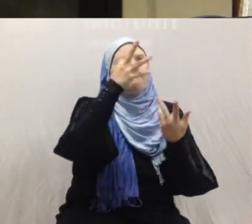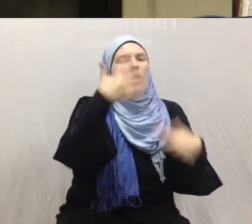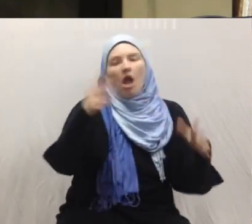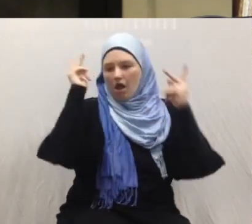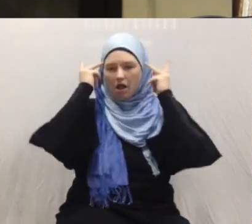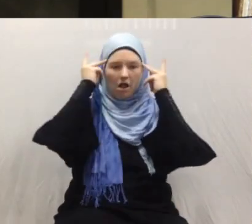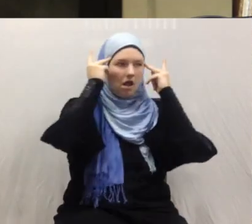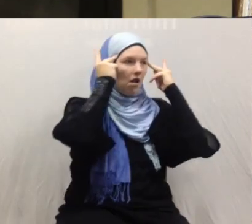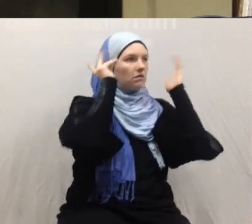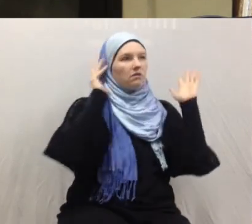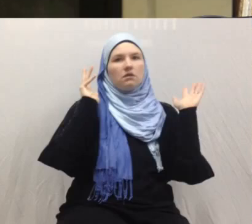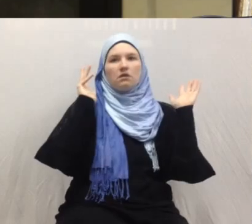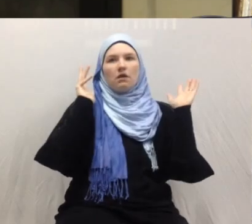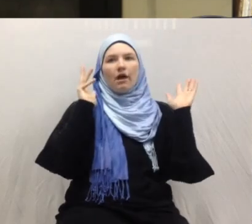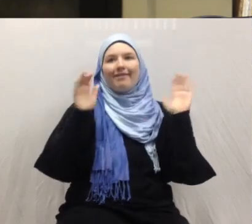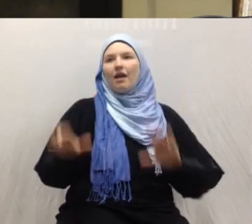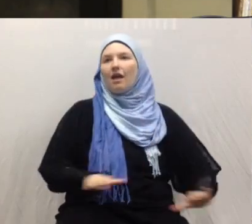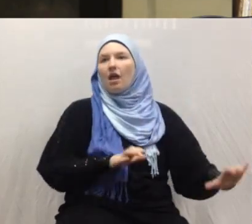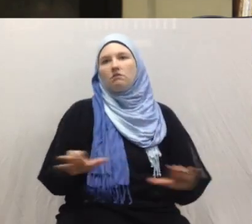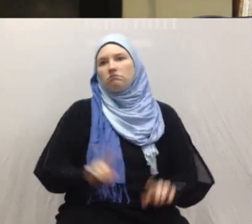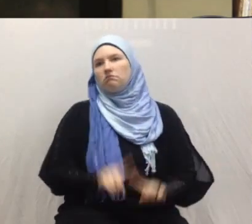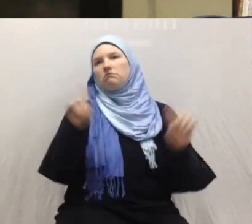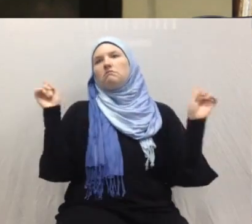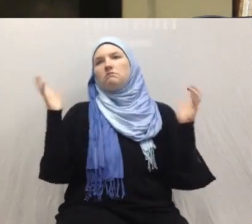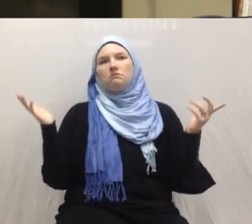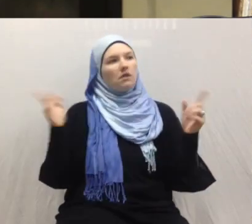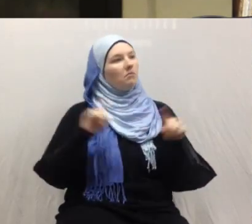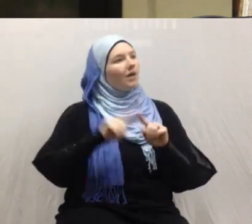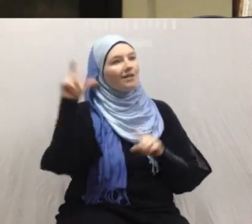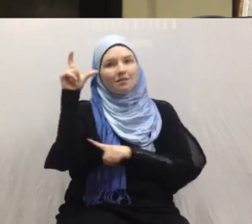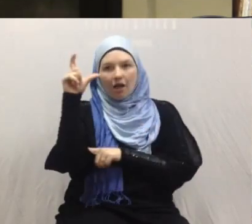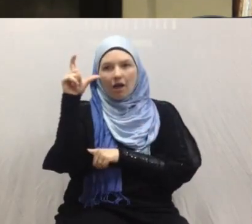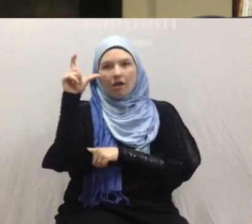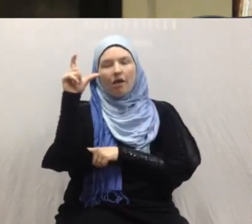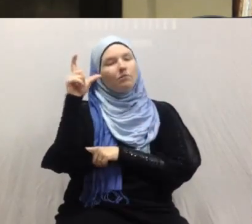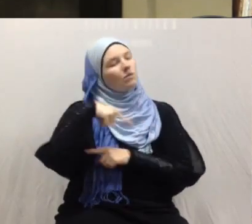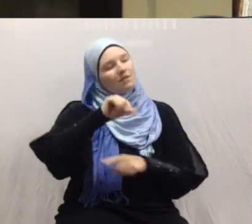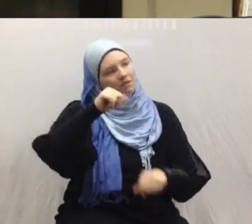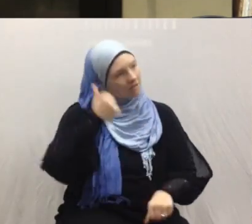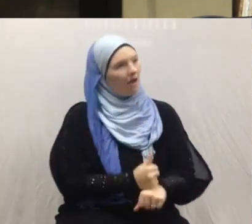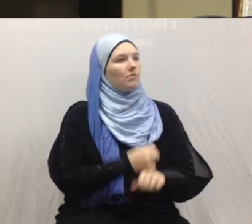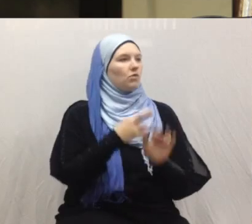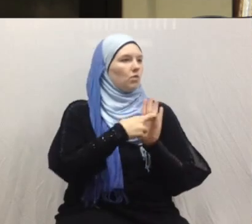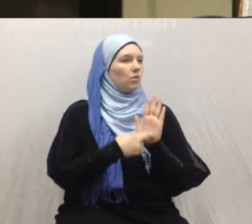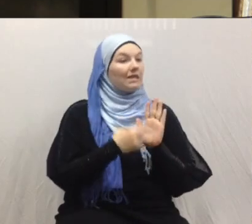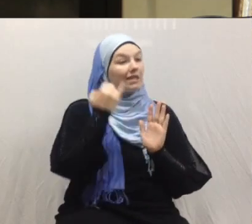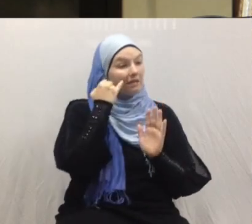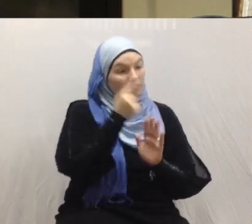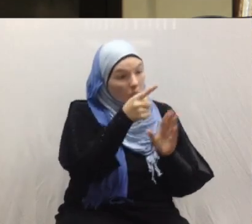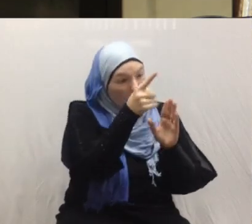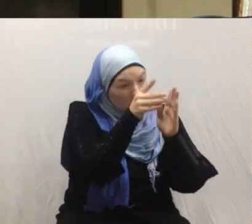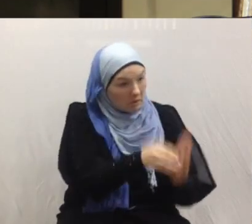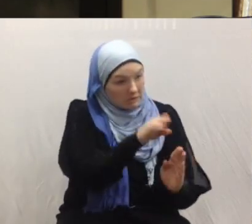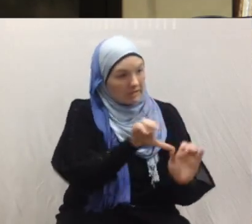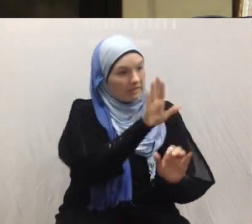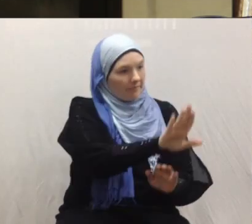panic and act irrationally. But Islam establishing the rule that if someone does something, it